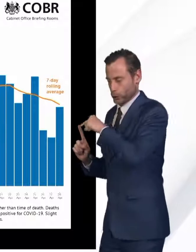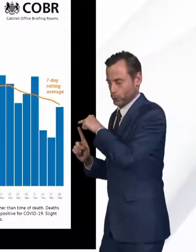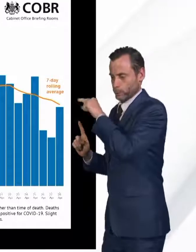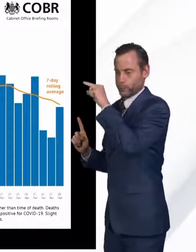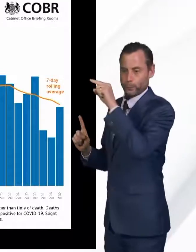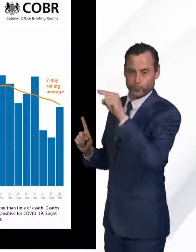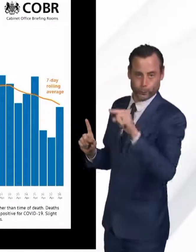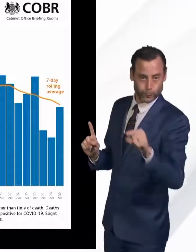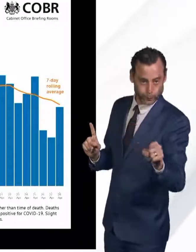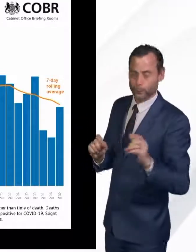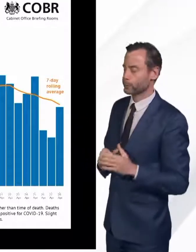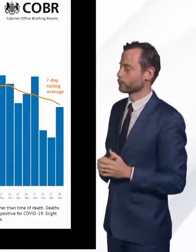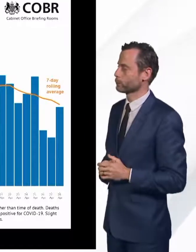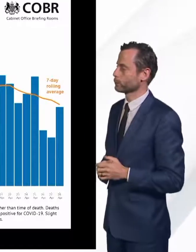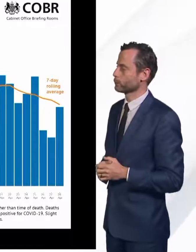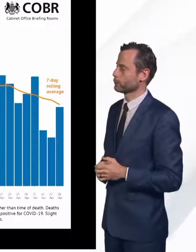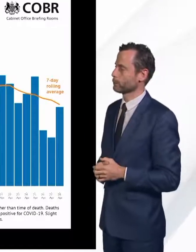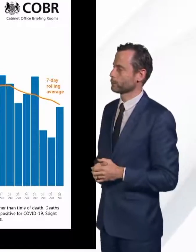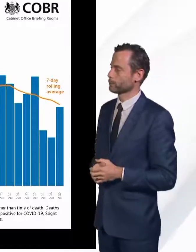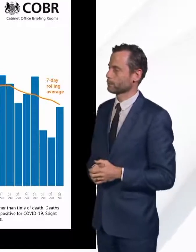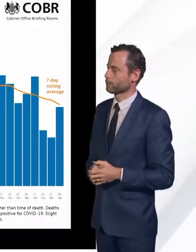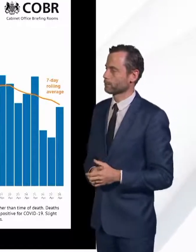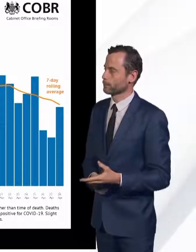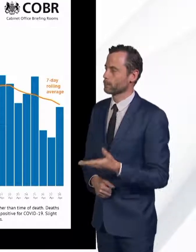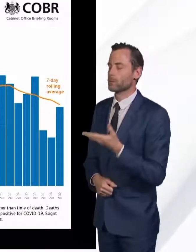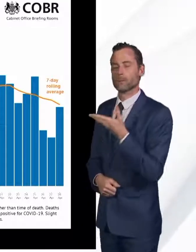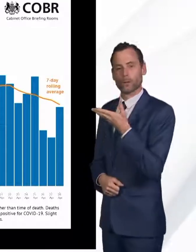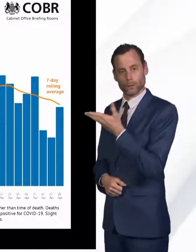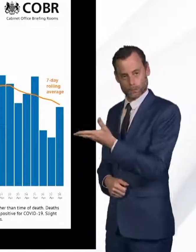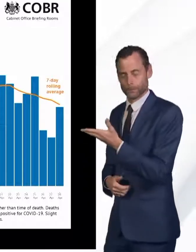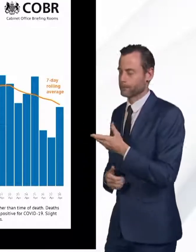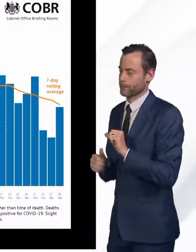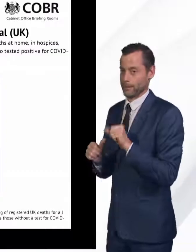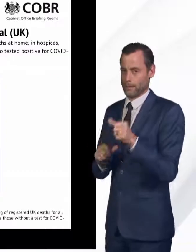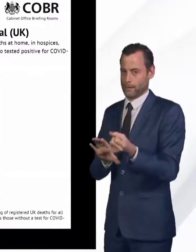that we can count how many people have died with COVID. Next slide, please.